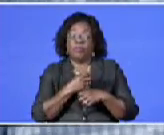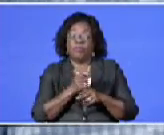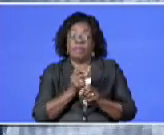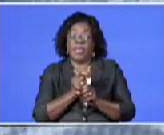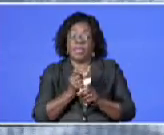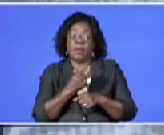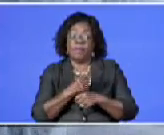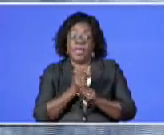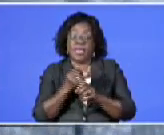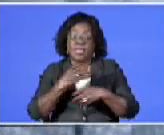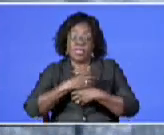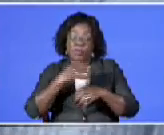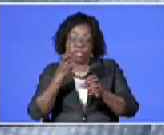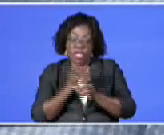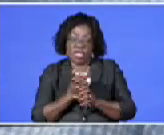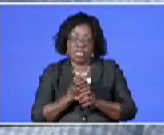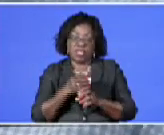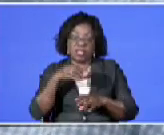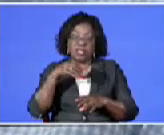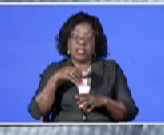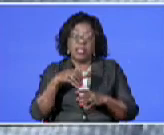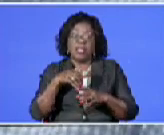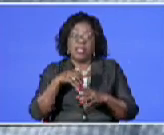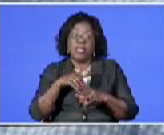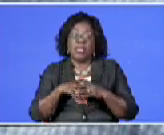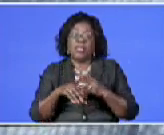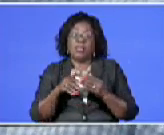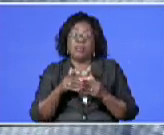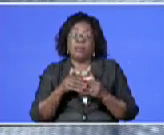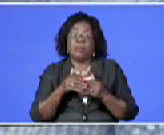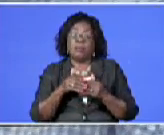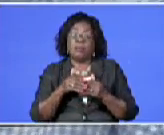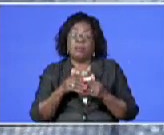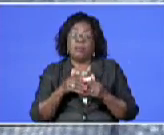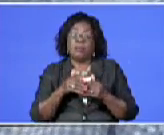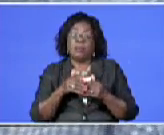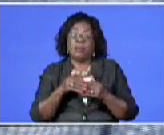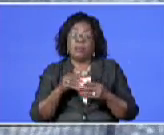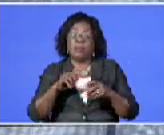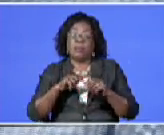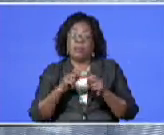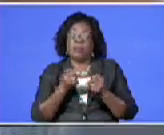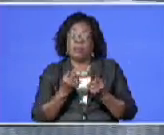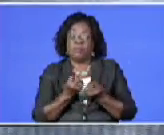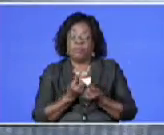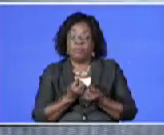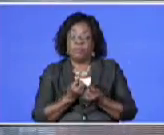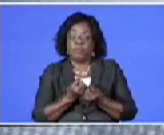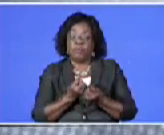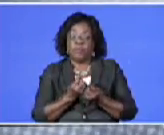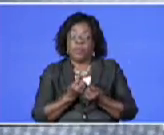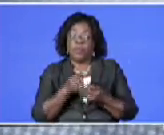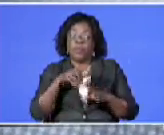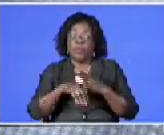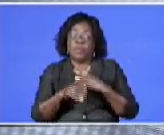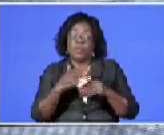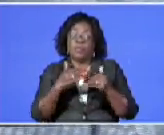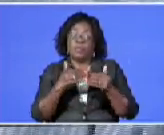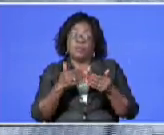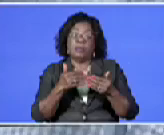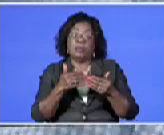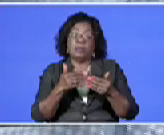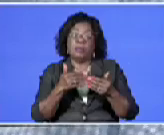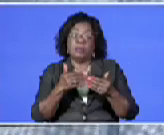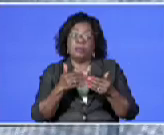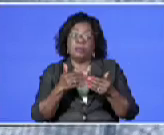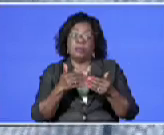this Customs Warehouse. And so you end up with a team that goes into the building. They're all, dressed in hazmat